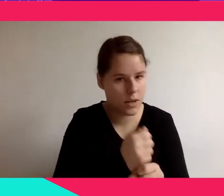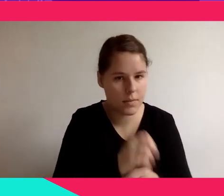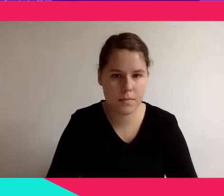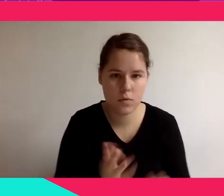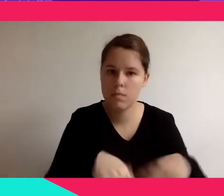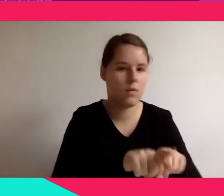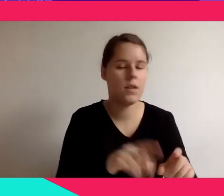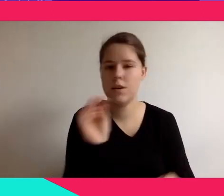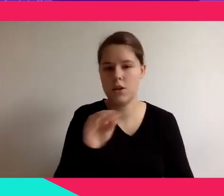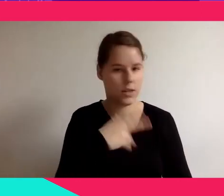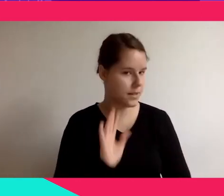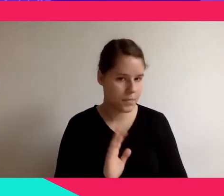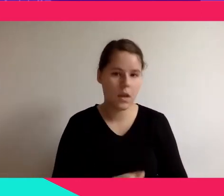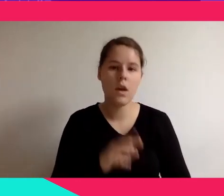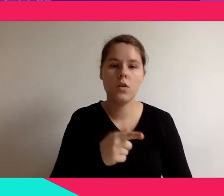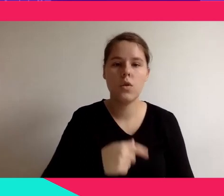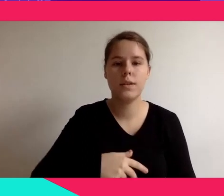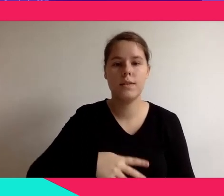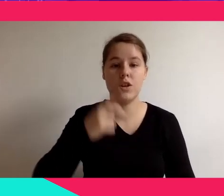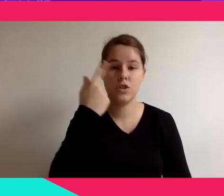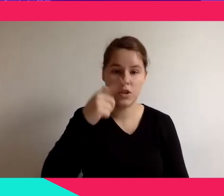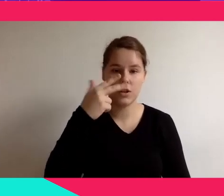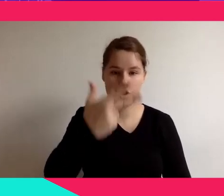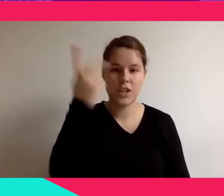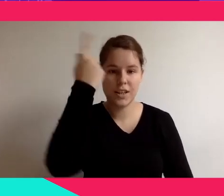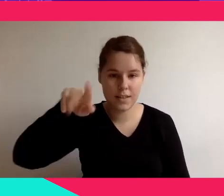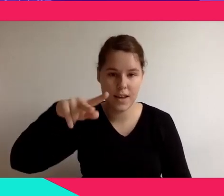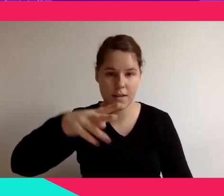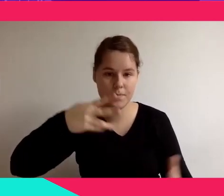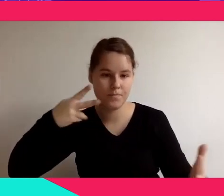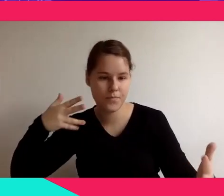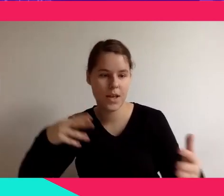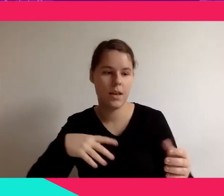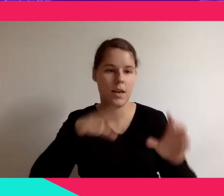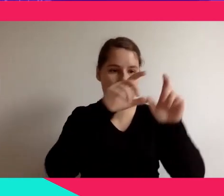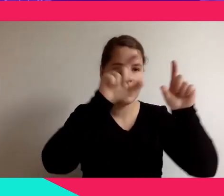other things, we have in our huge collection